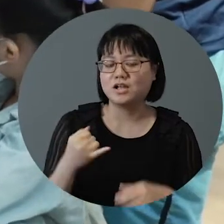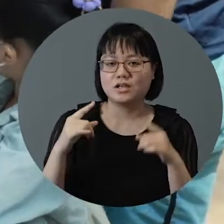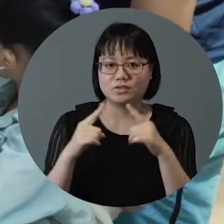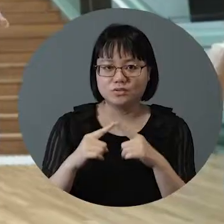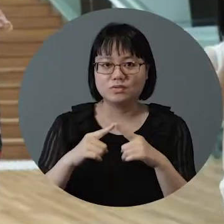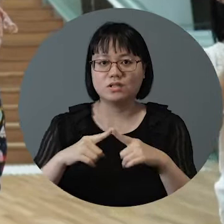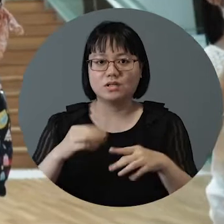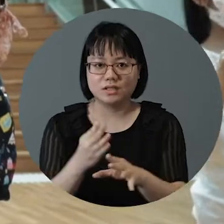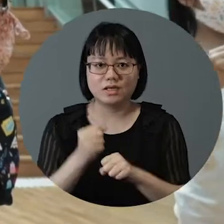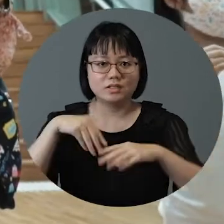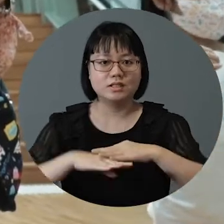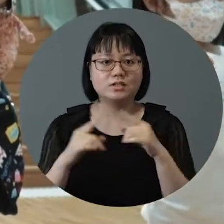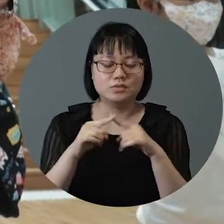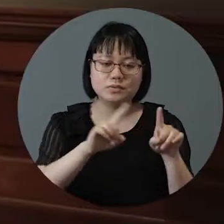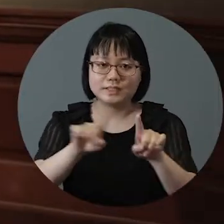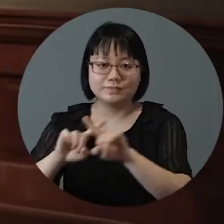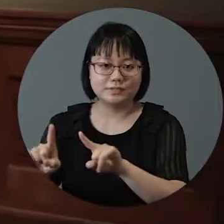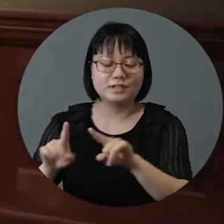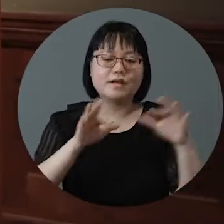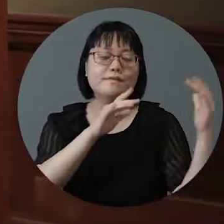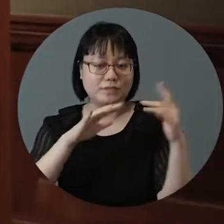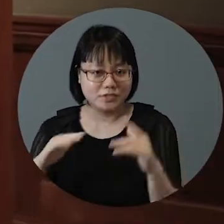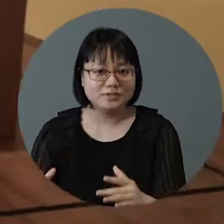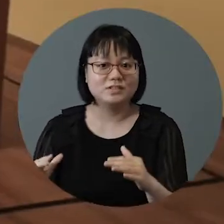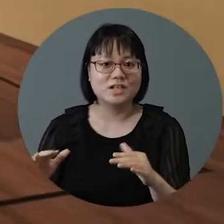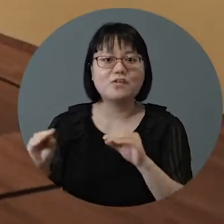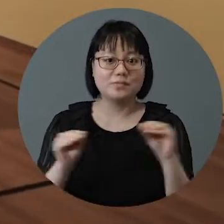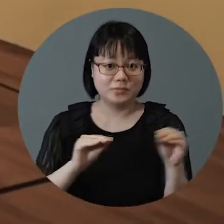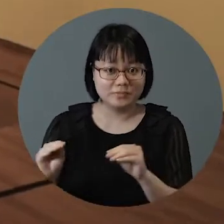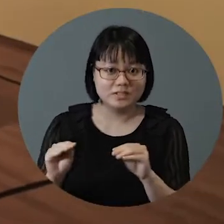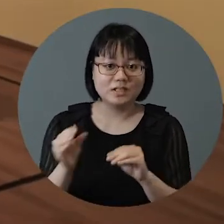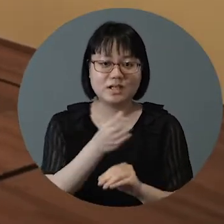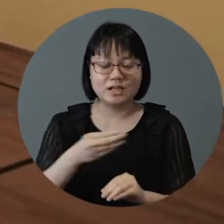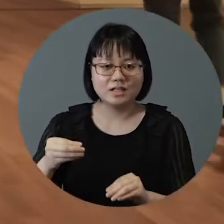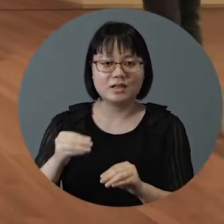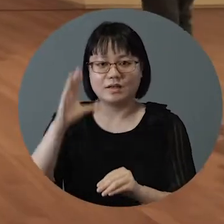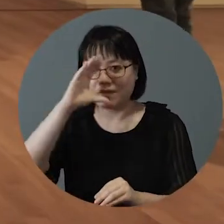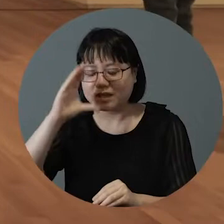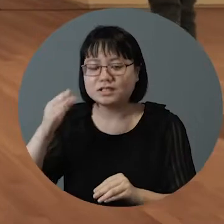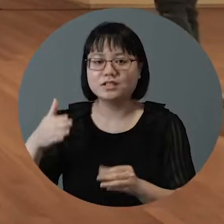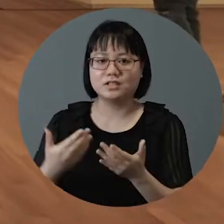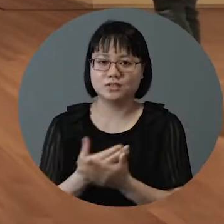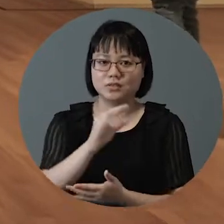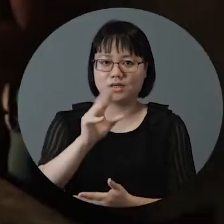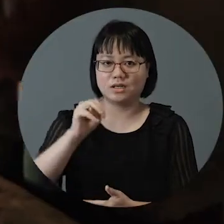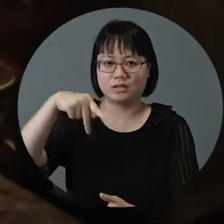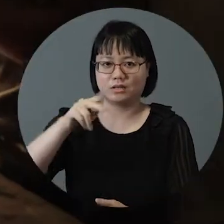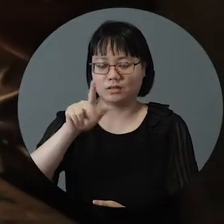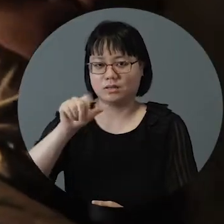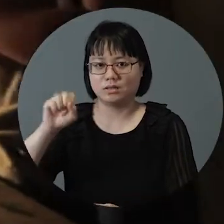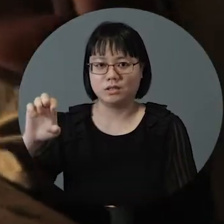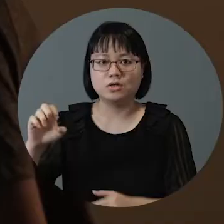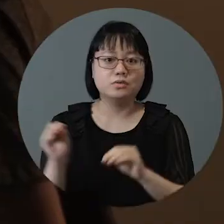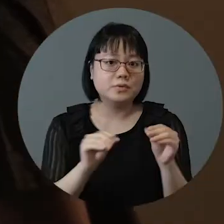joy to kind of like get into different flows of movement and finding new impulses